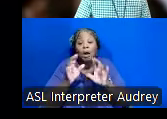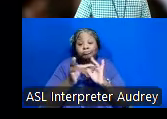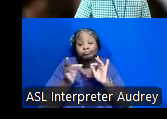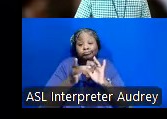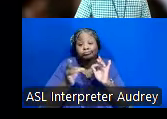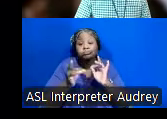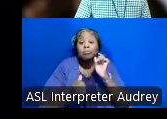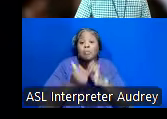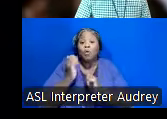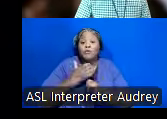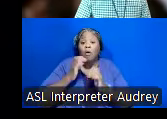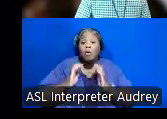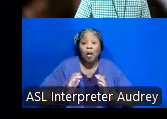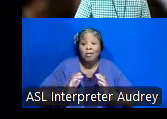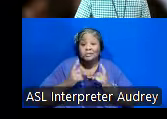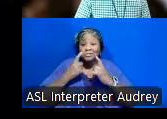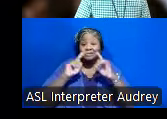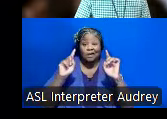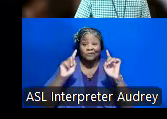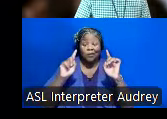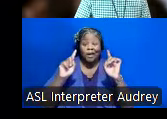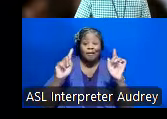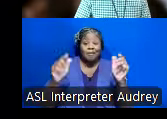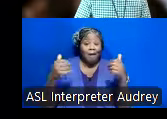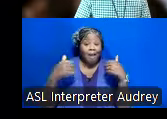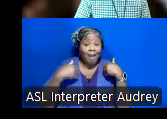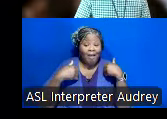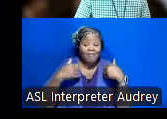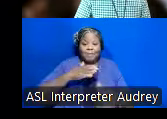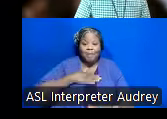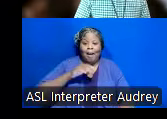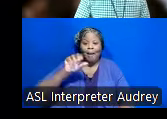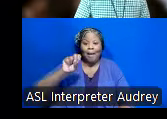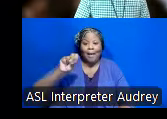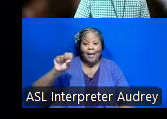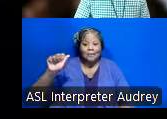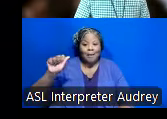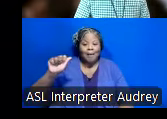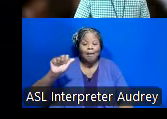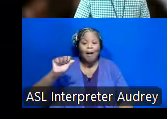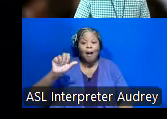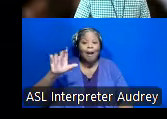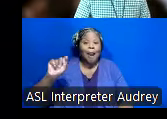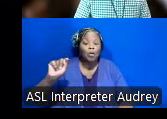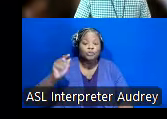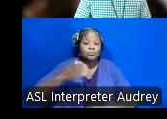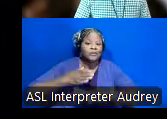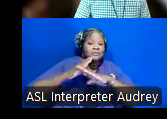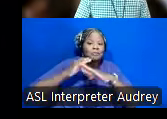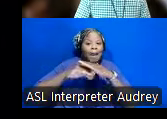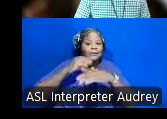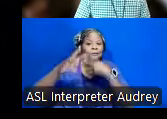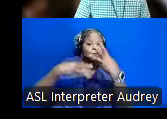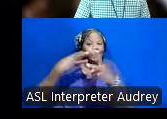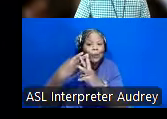most of our clients have not been successful at creating My SSA accounts. It prevents them from accessing this whole world